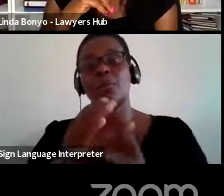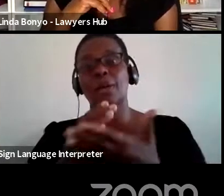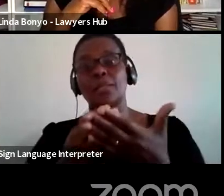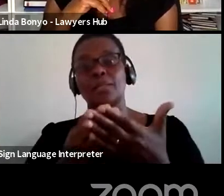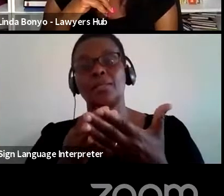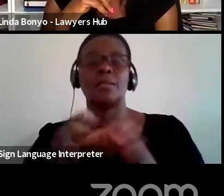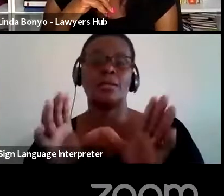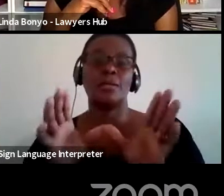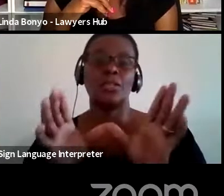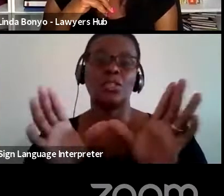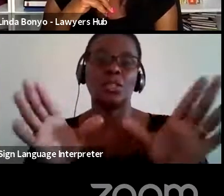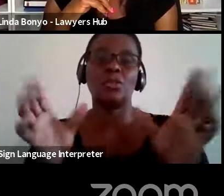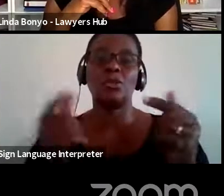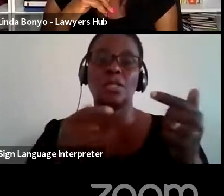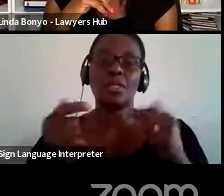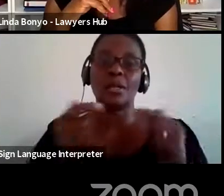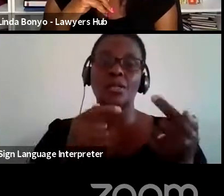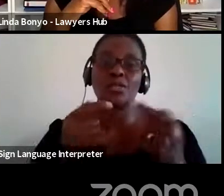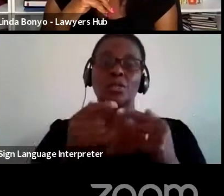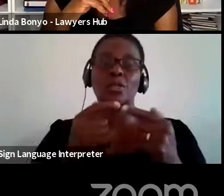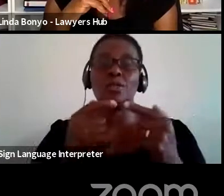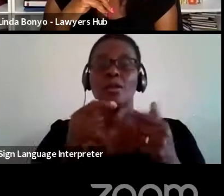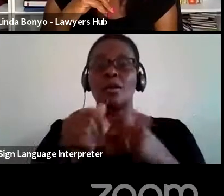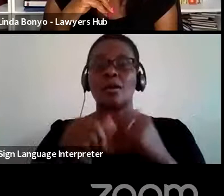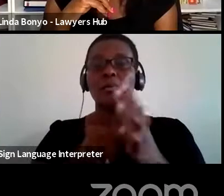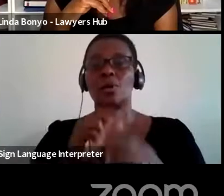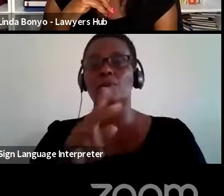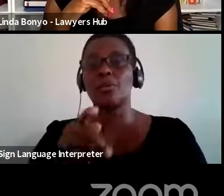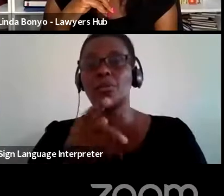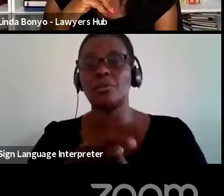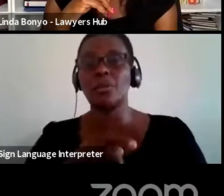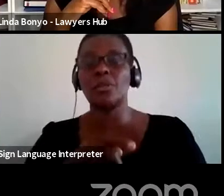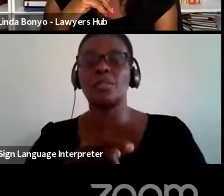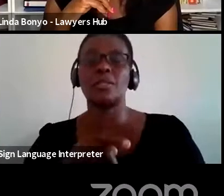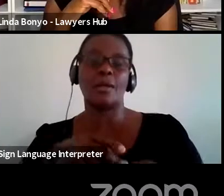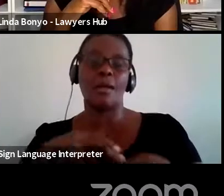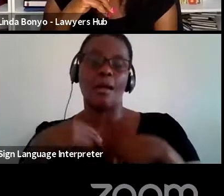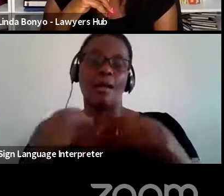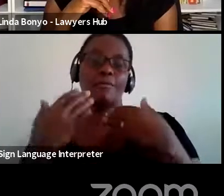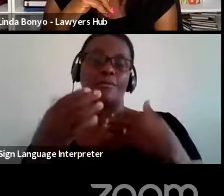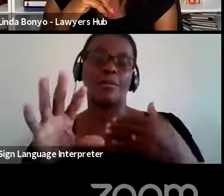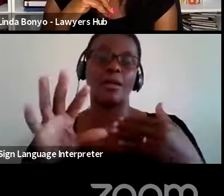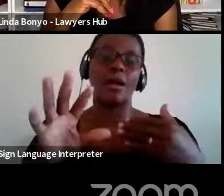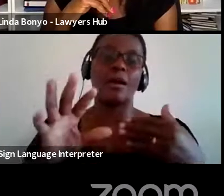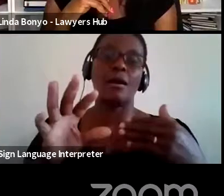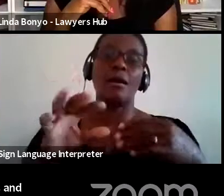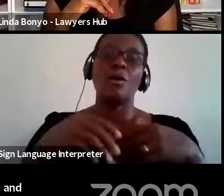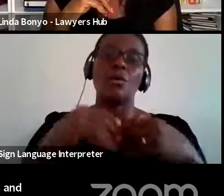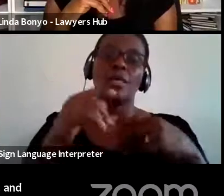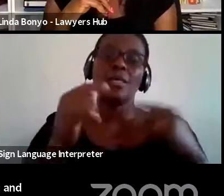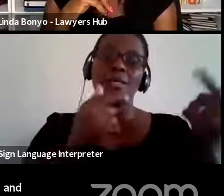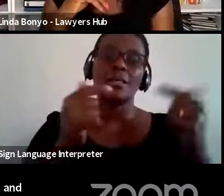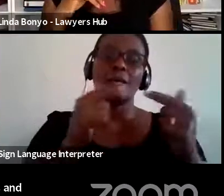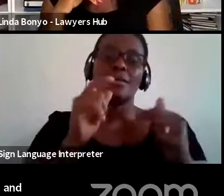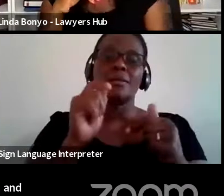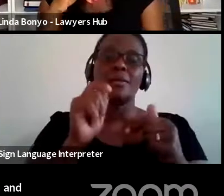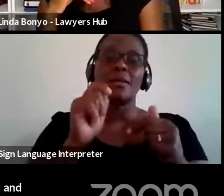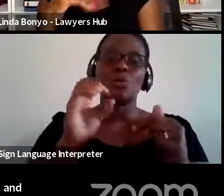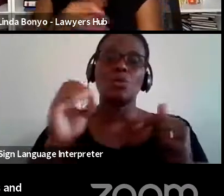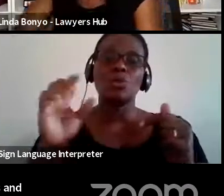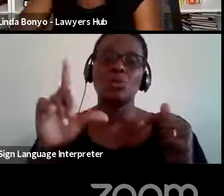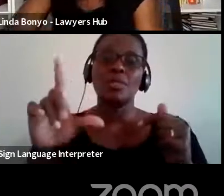of the principles. Thereafter, we delved into issues around automated tools and decision-making. We then considered the principles from